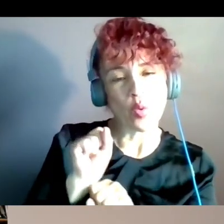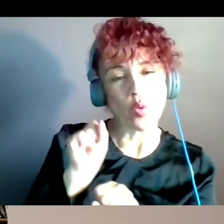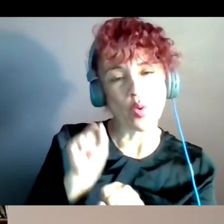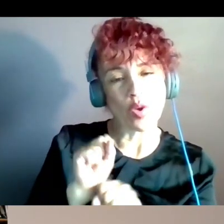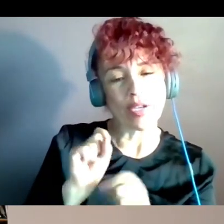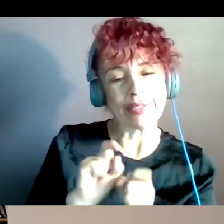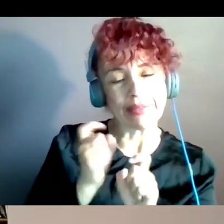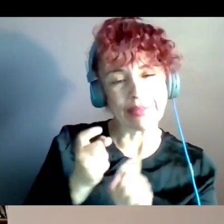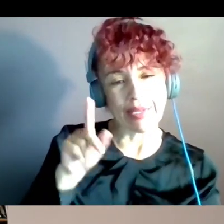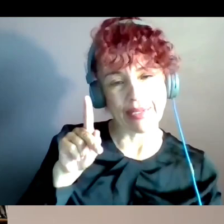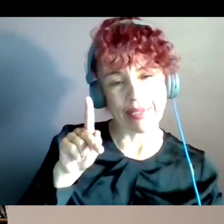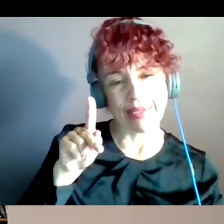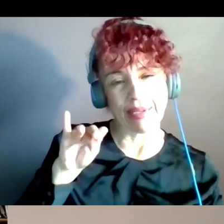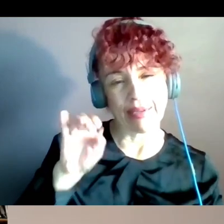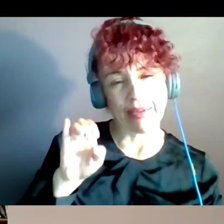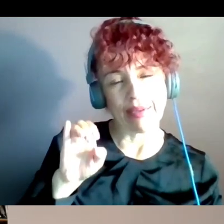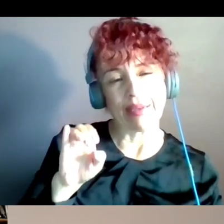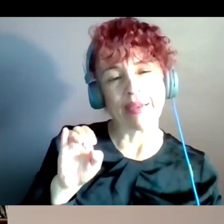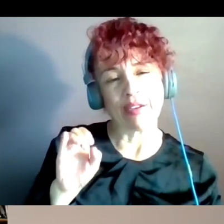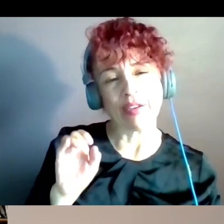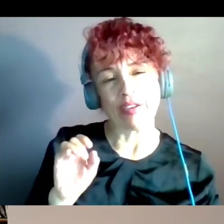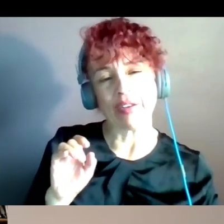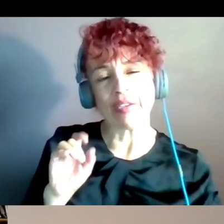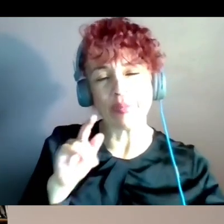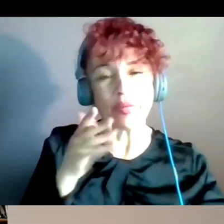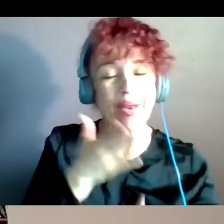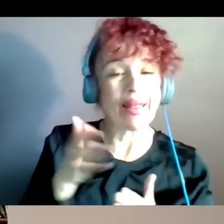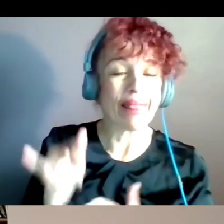work in pine and pine and walnut and basswood and things like that.